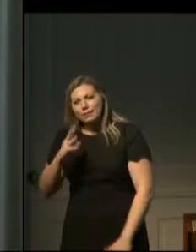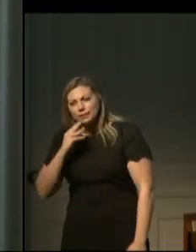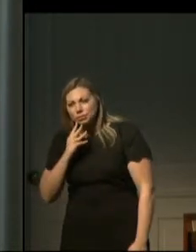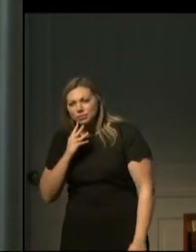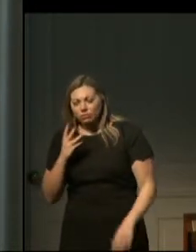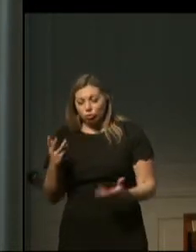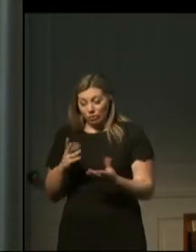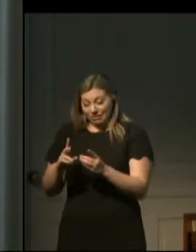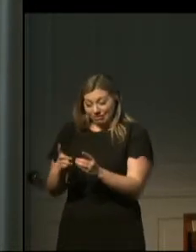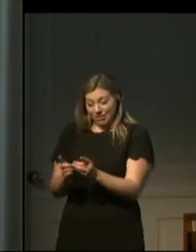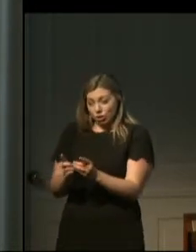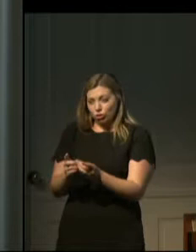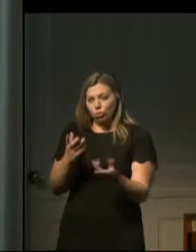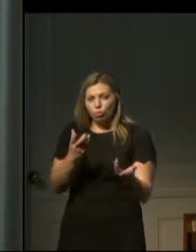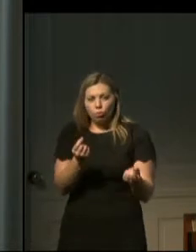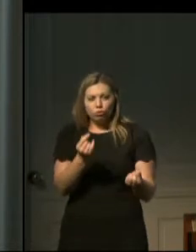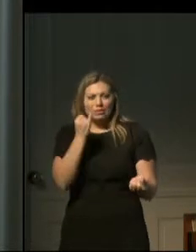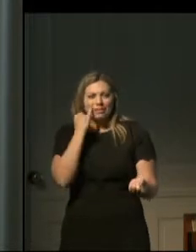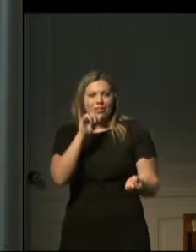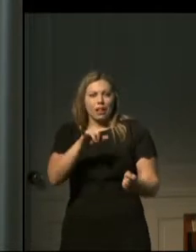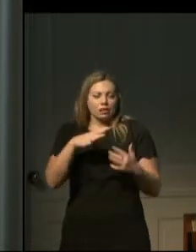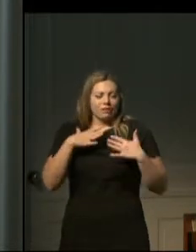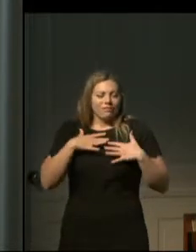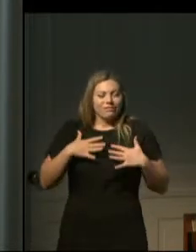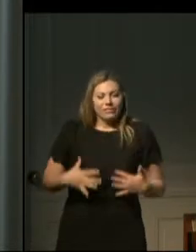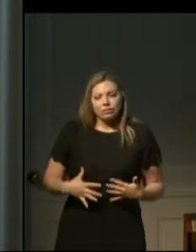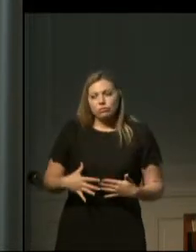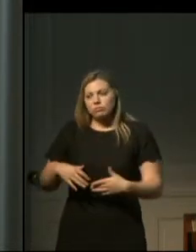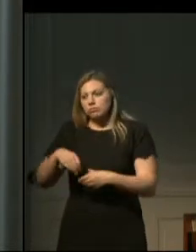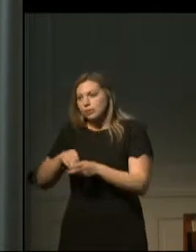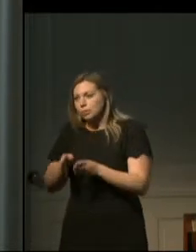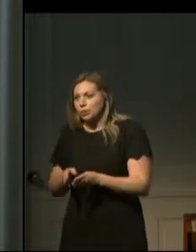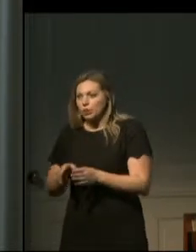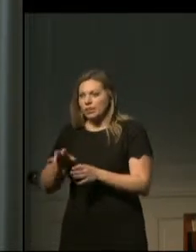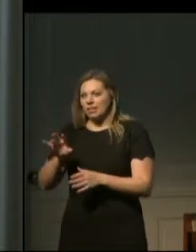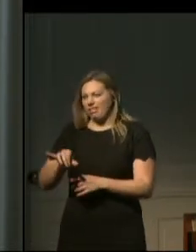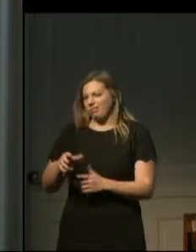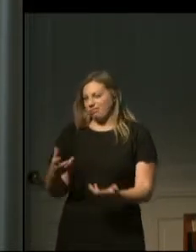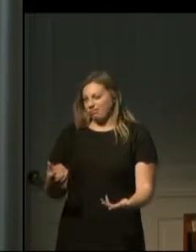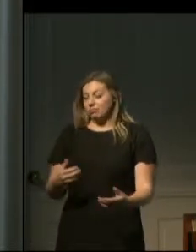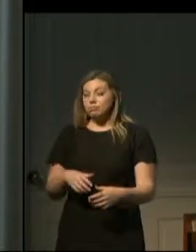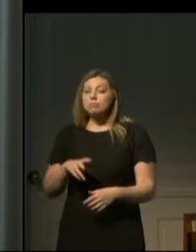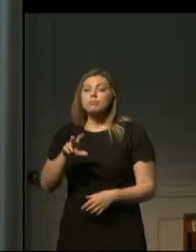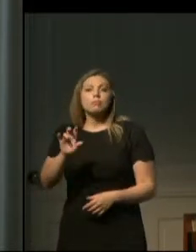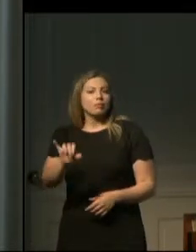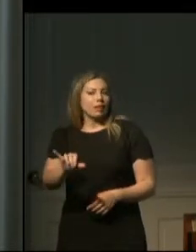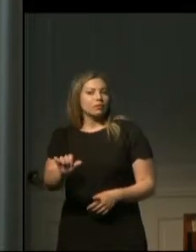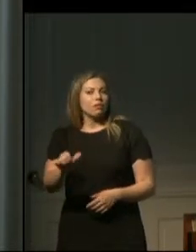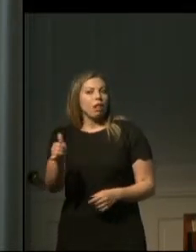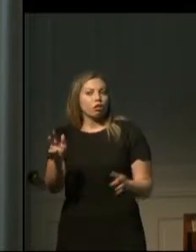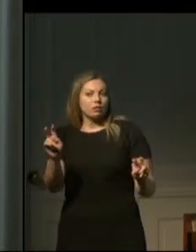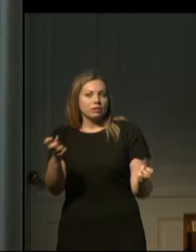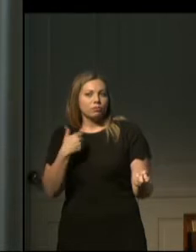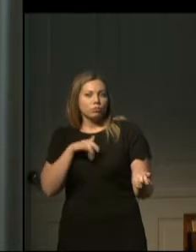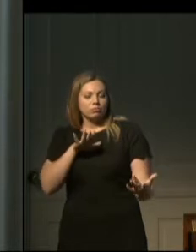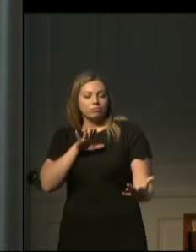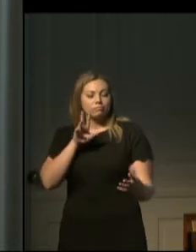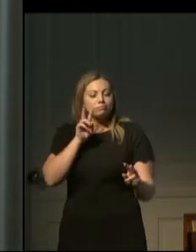digital? What is it when it's physical and in person? And that's another topic that we're going to be looking at today.